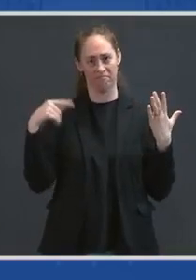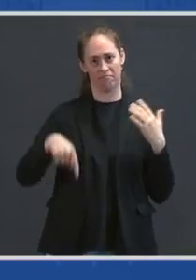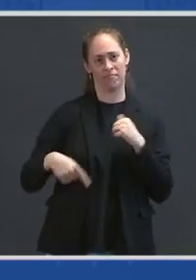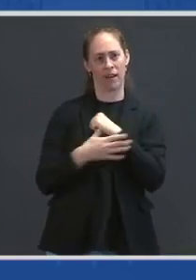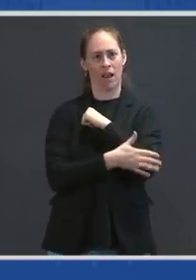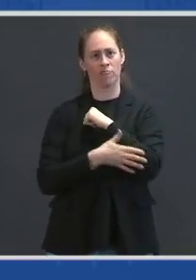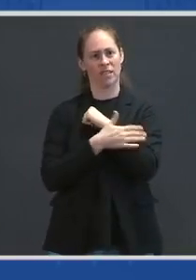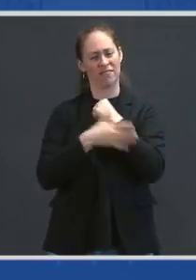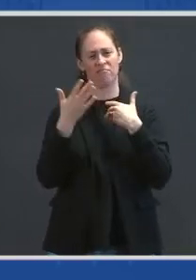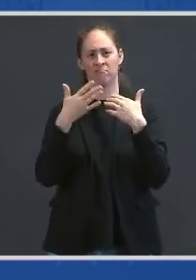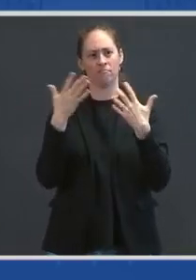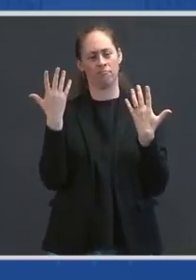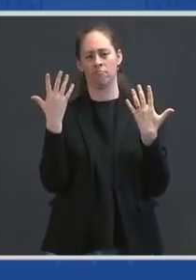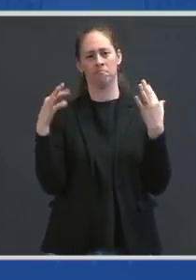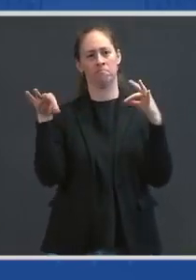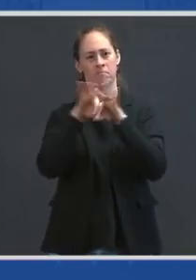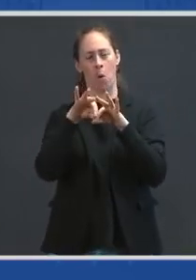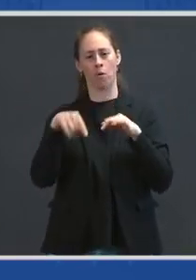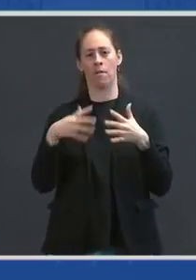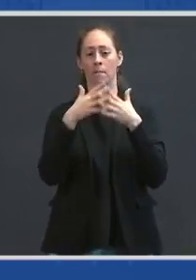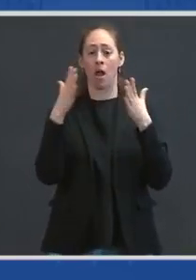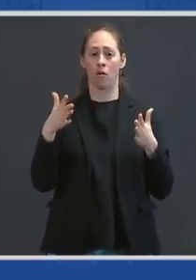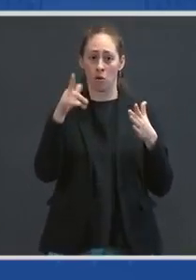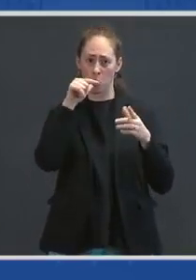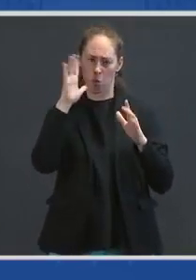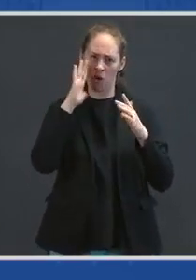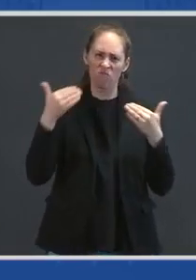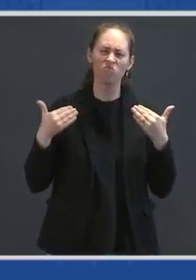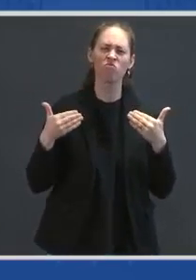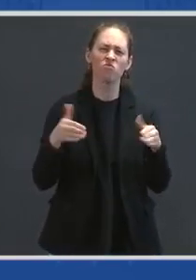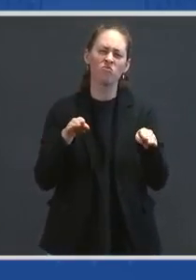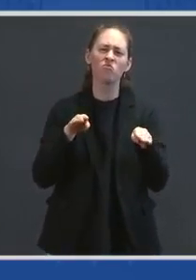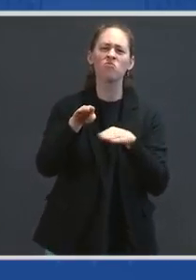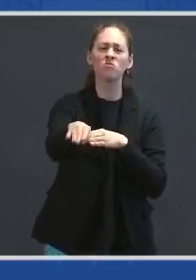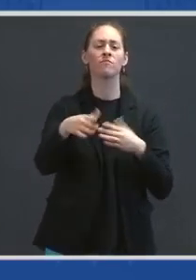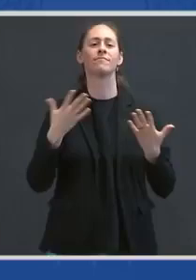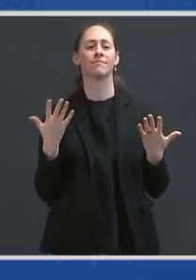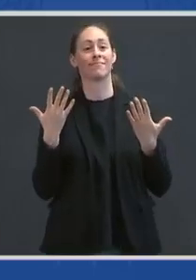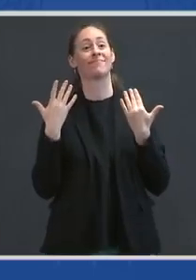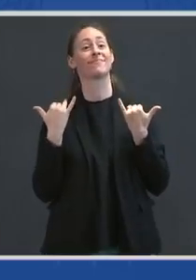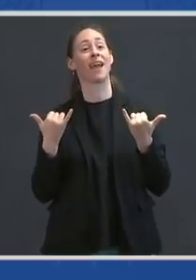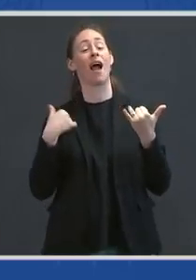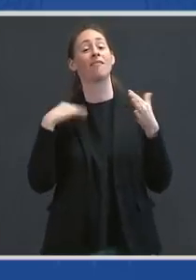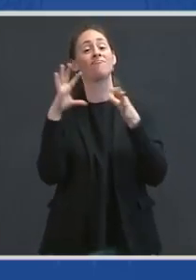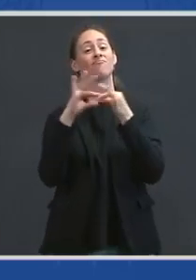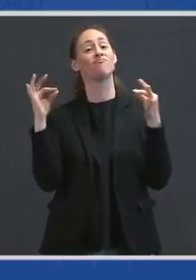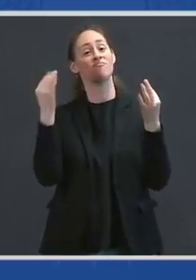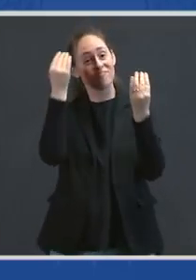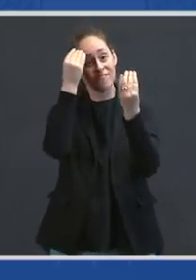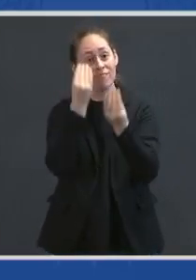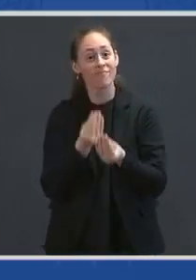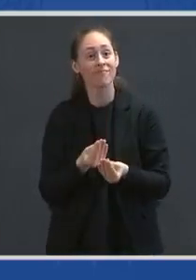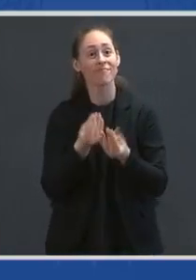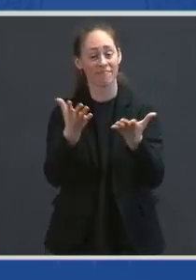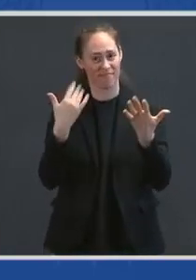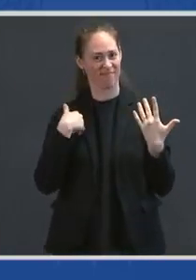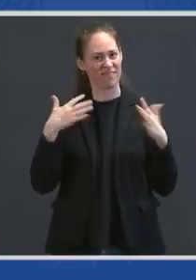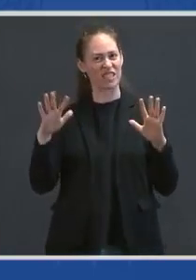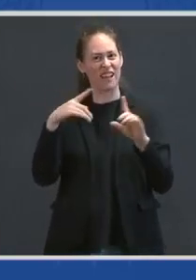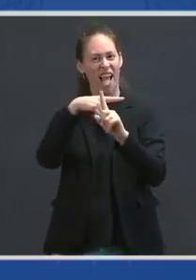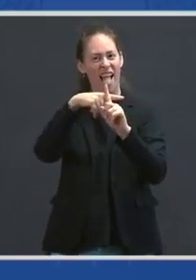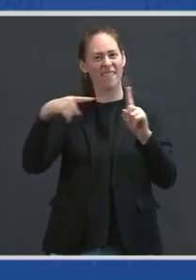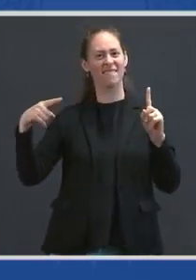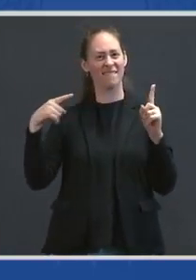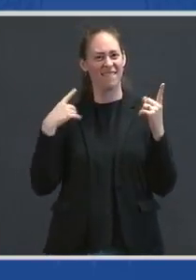done. And today, I'm here to report we're halfway there. 50 million shots in just 37 days